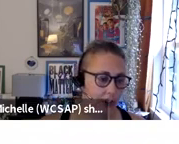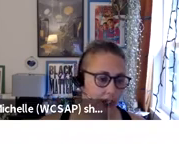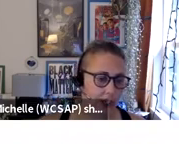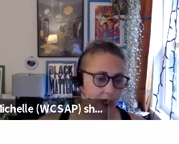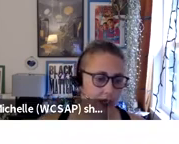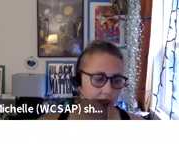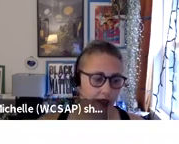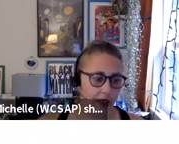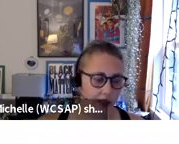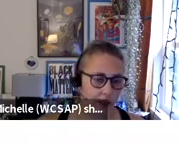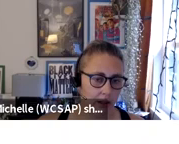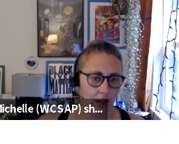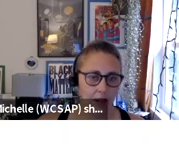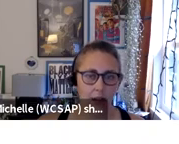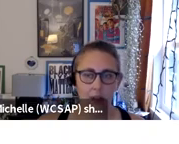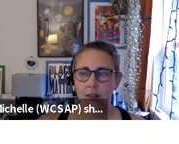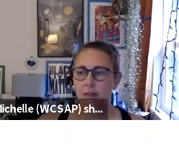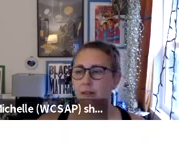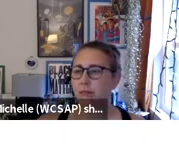And